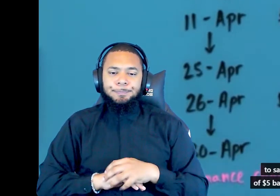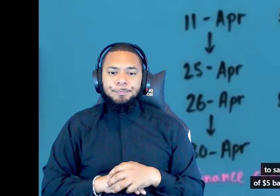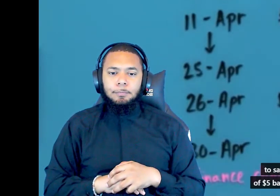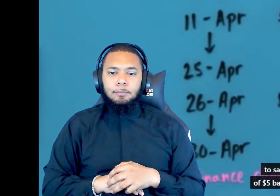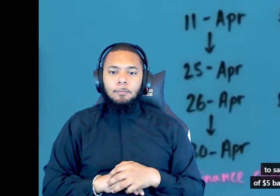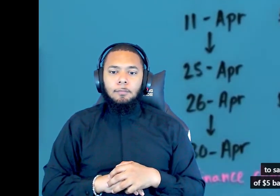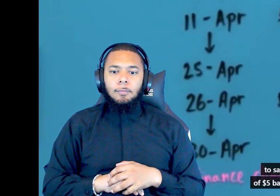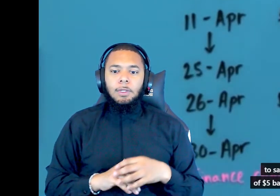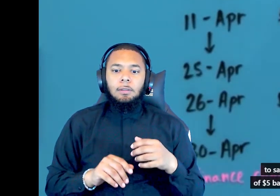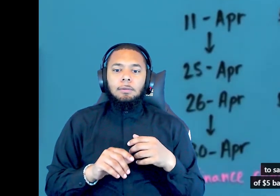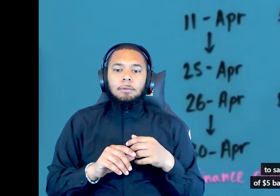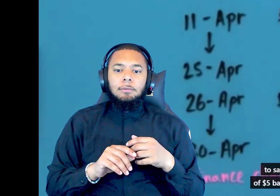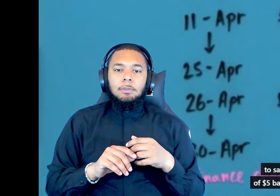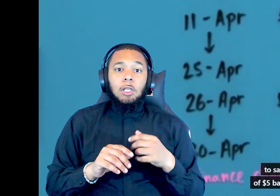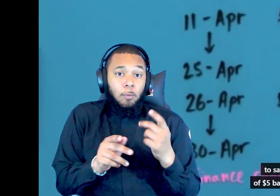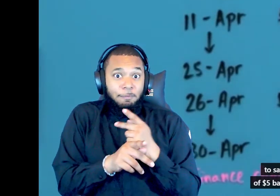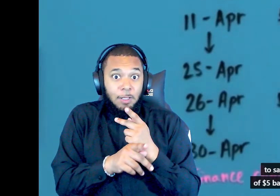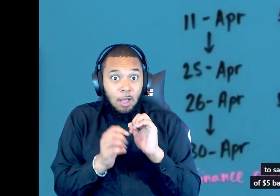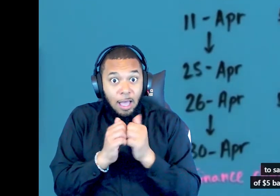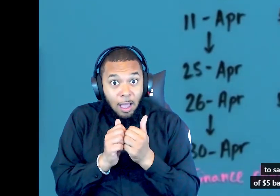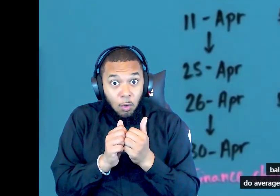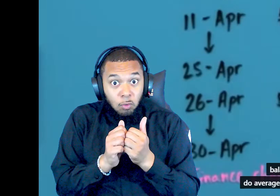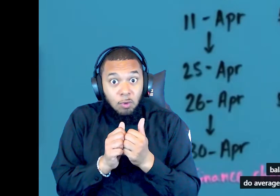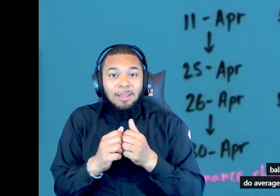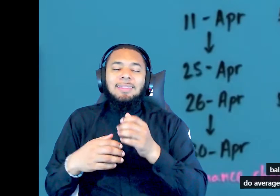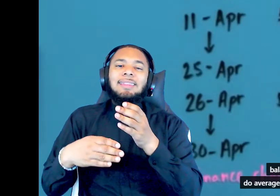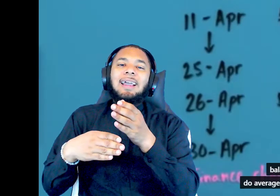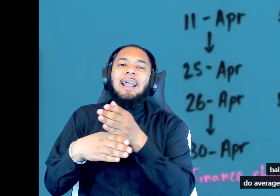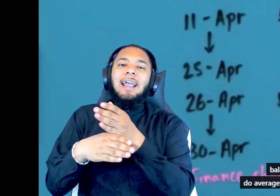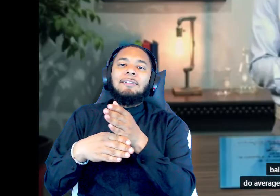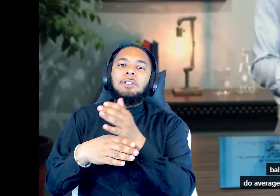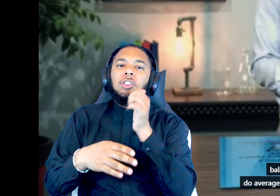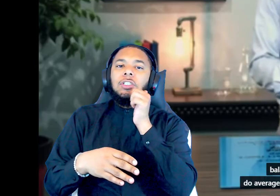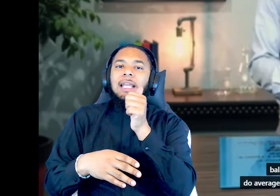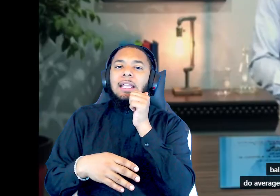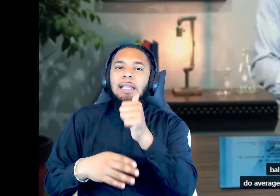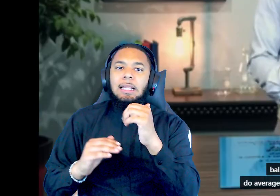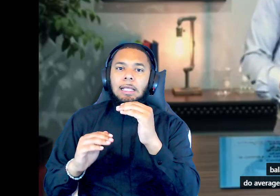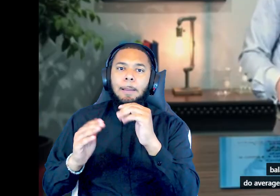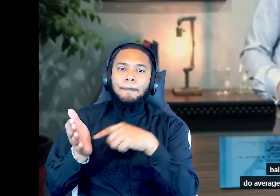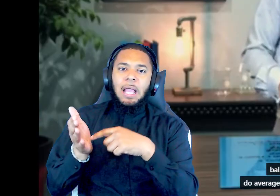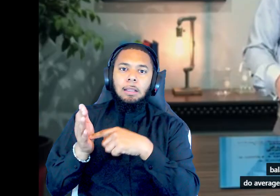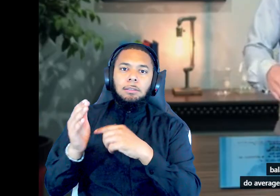based on our $300 average daily balance.